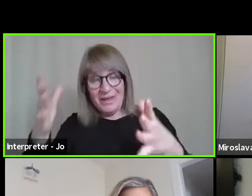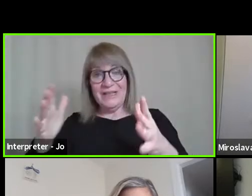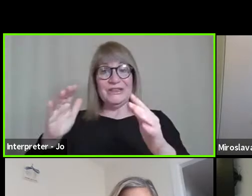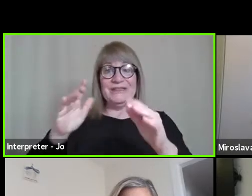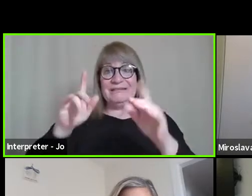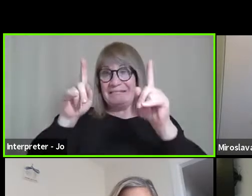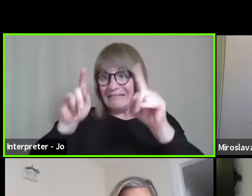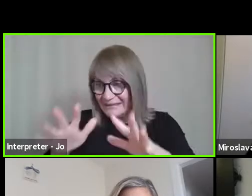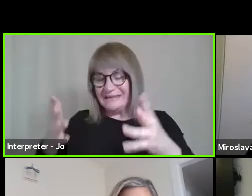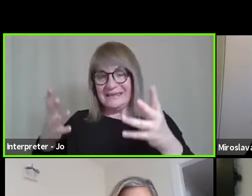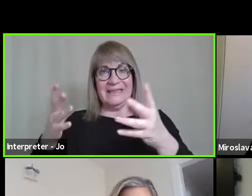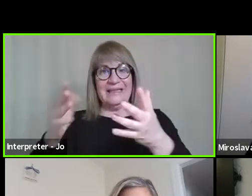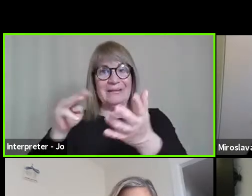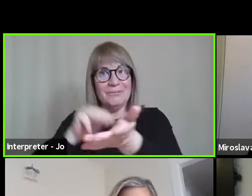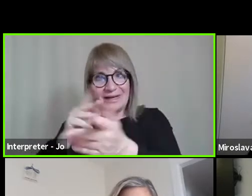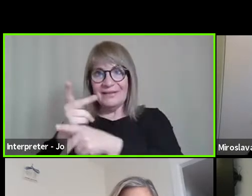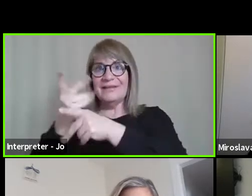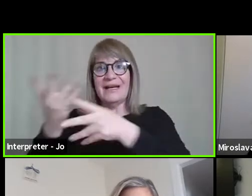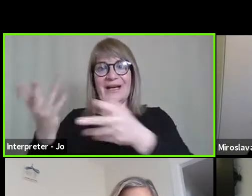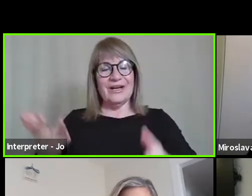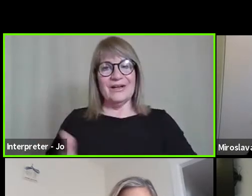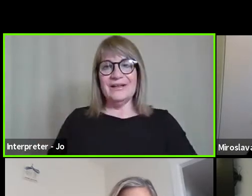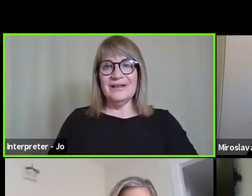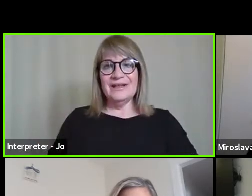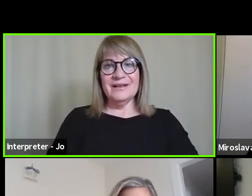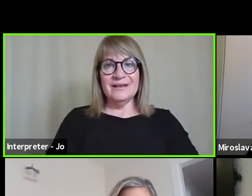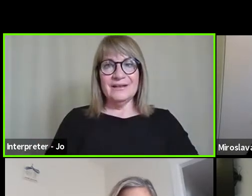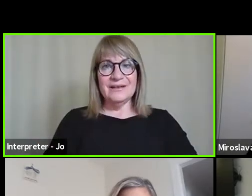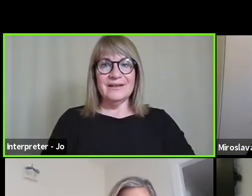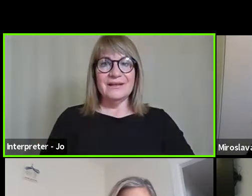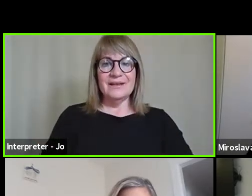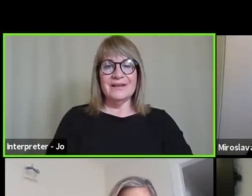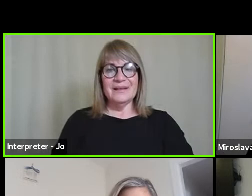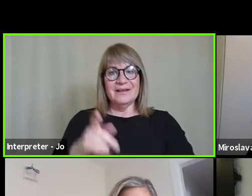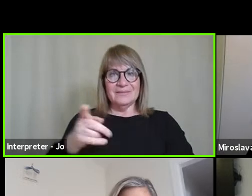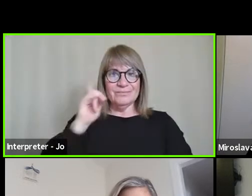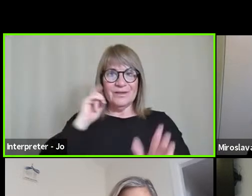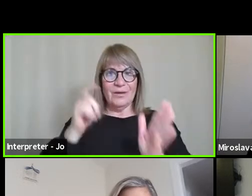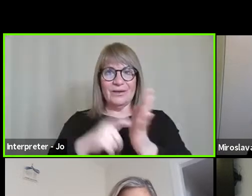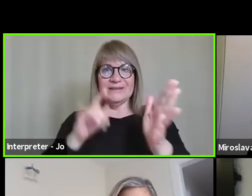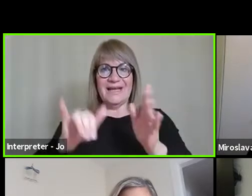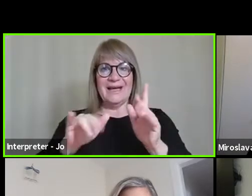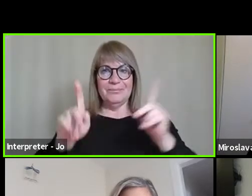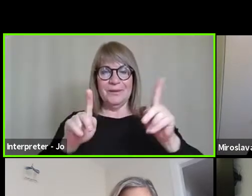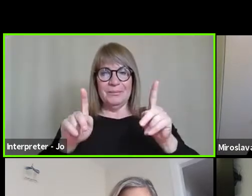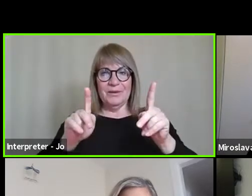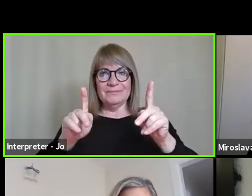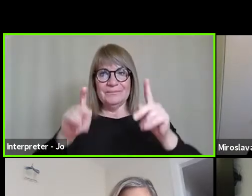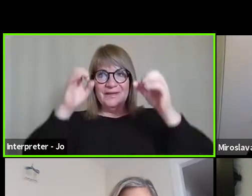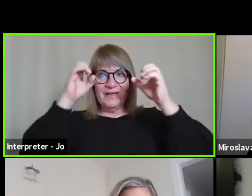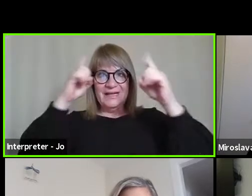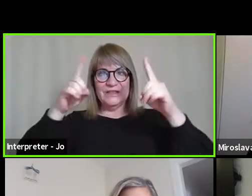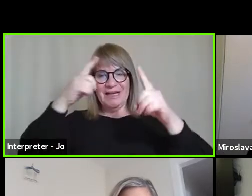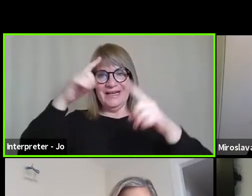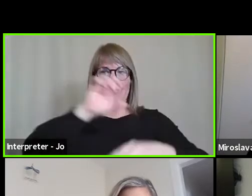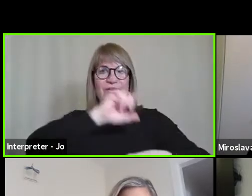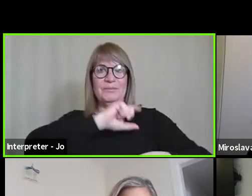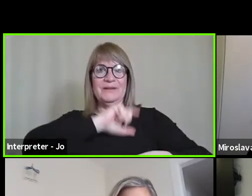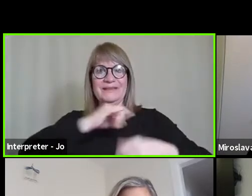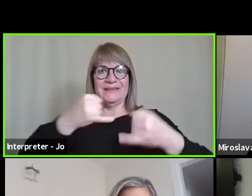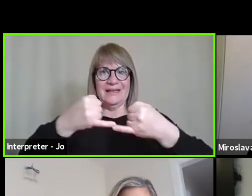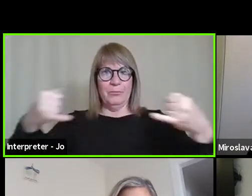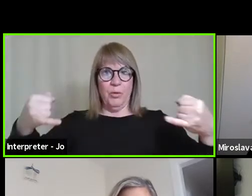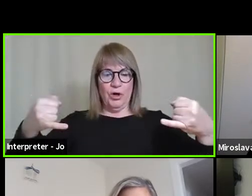expel asylum seekers at the border before even allowing them with the opportunity to access